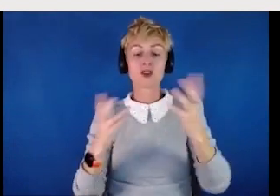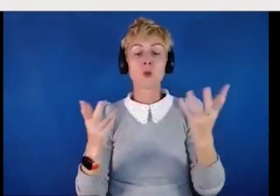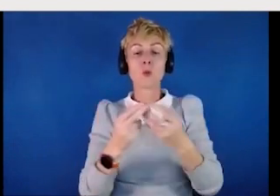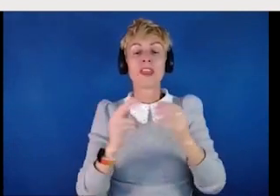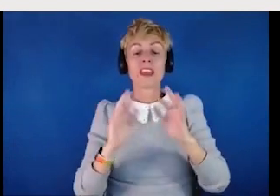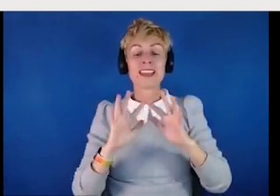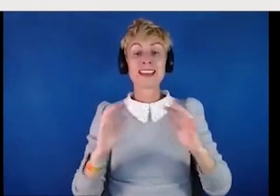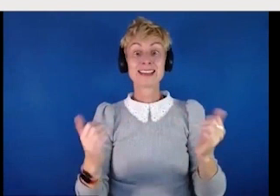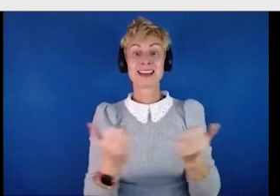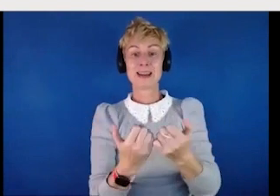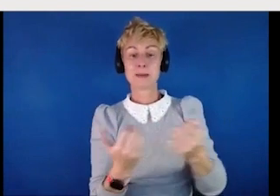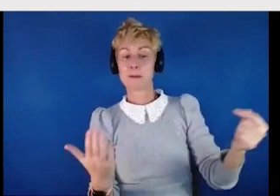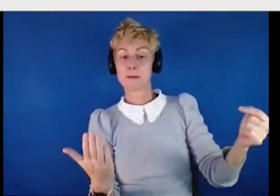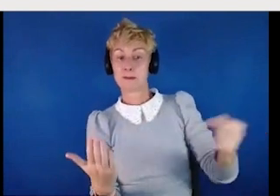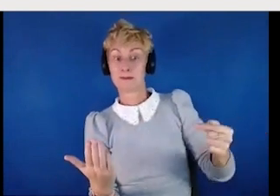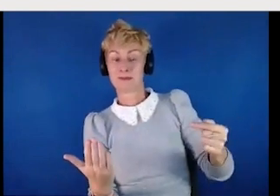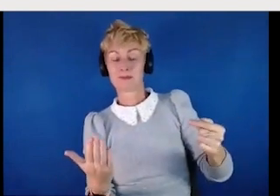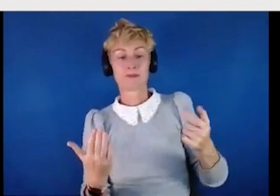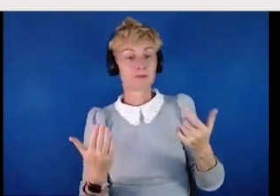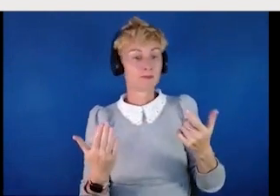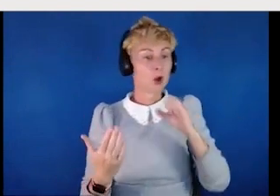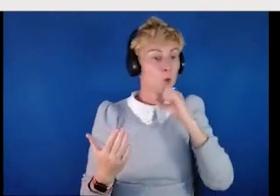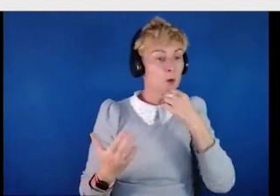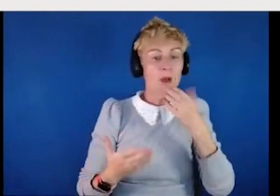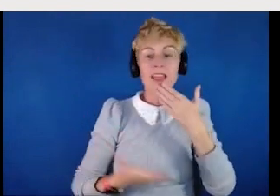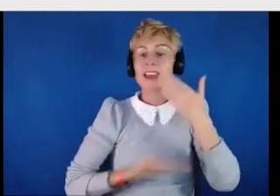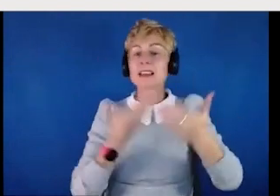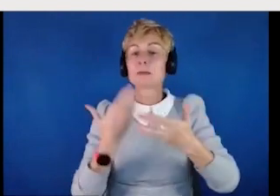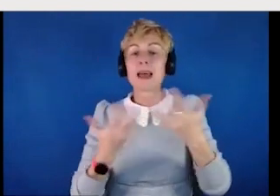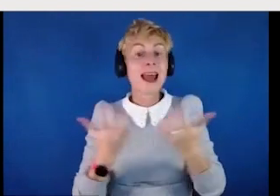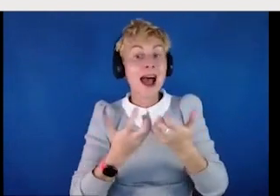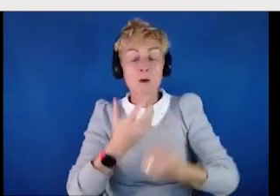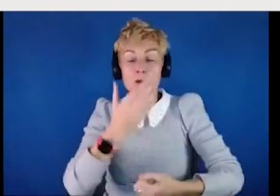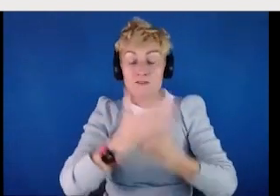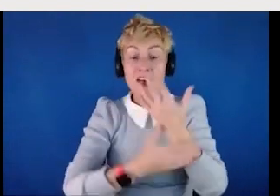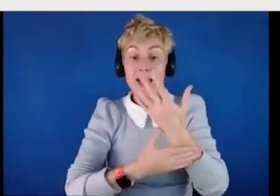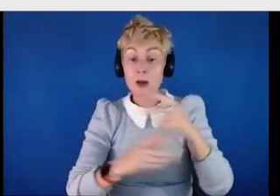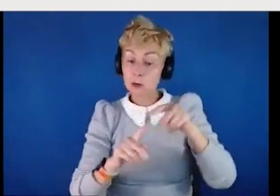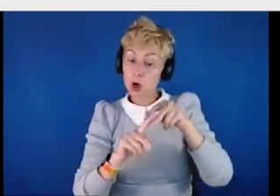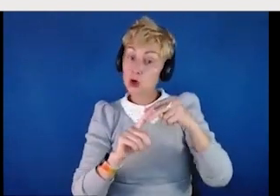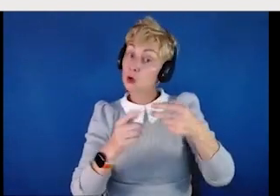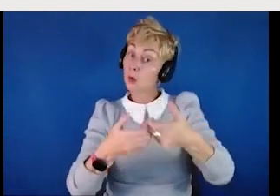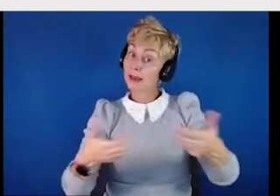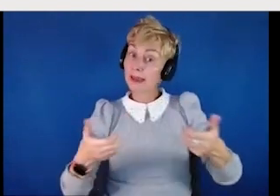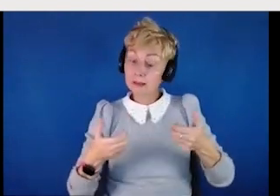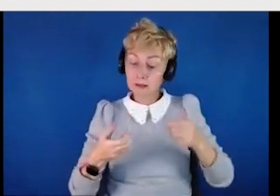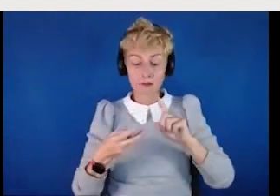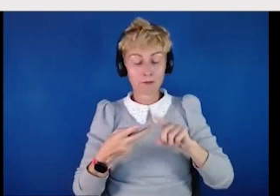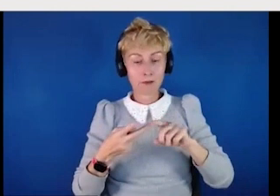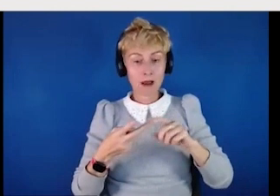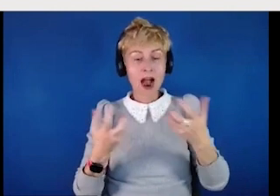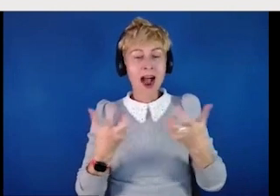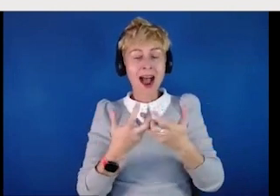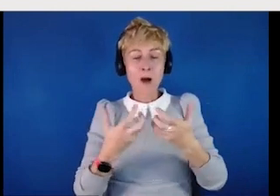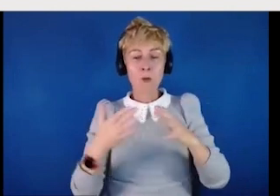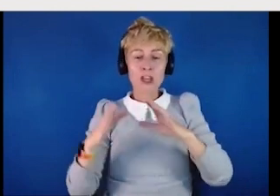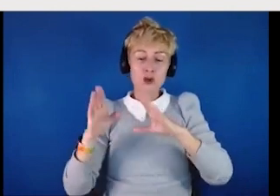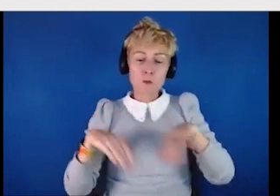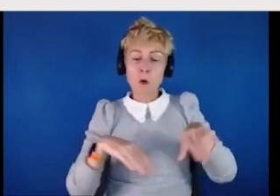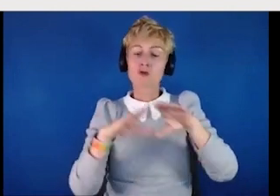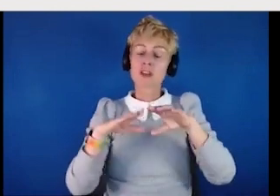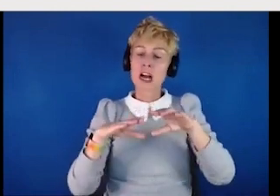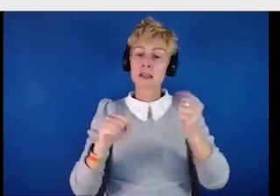will be talking about how the research toolkit was developed. We will talk about democratizing research,